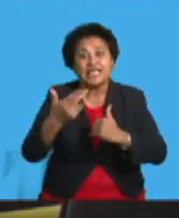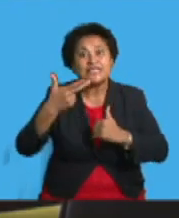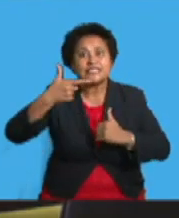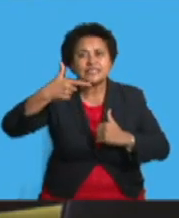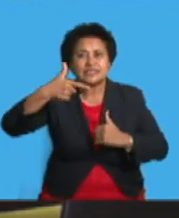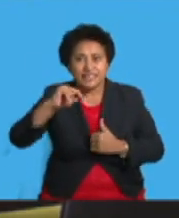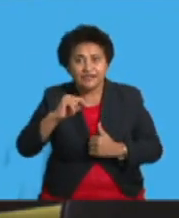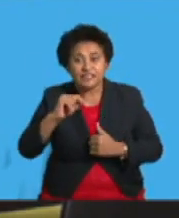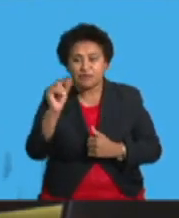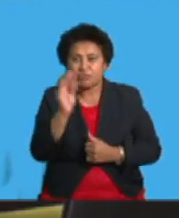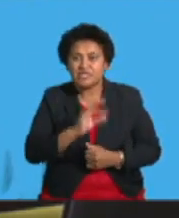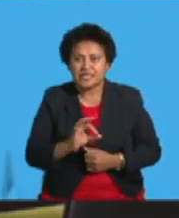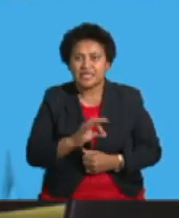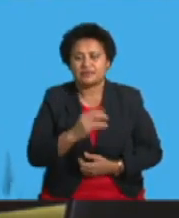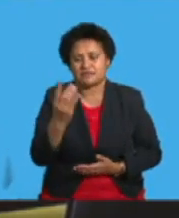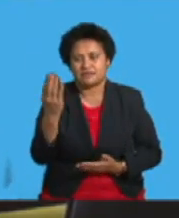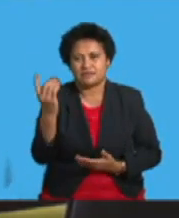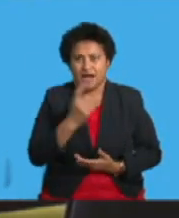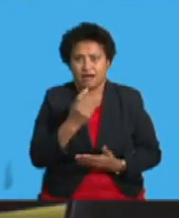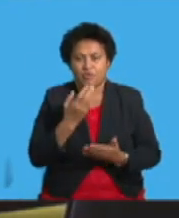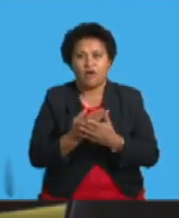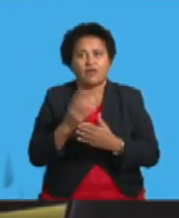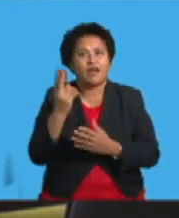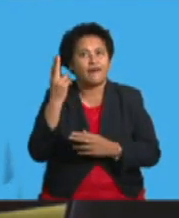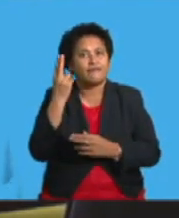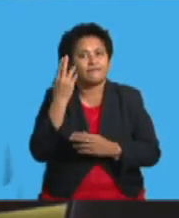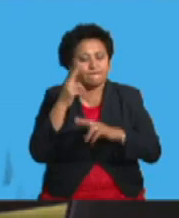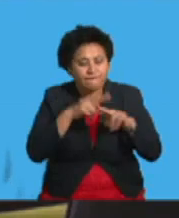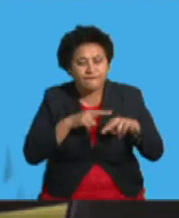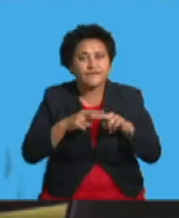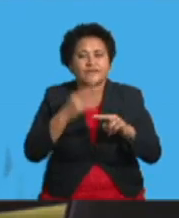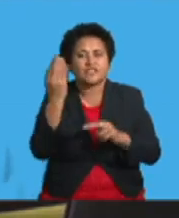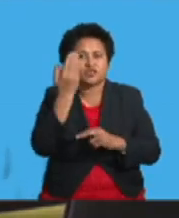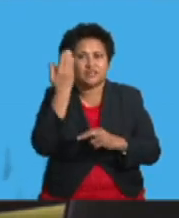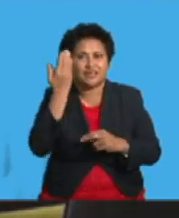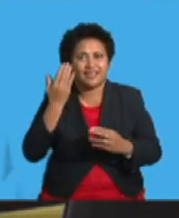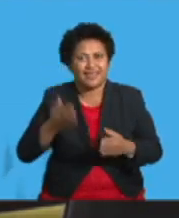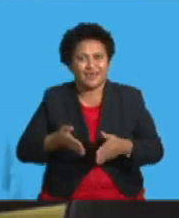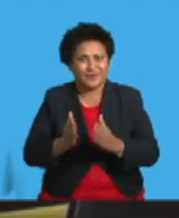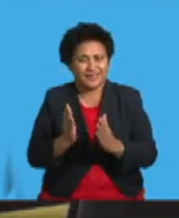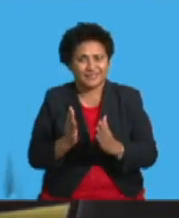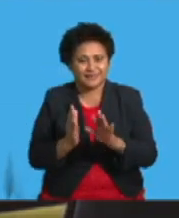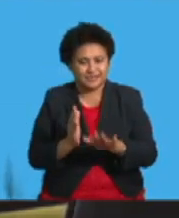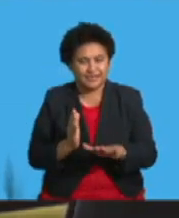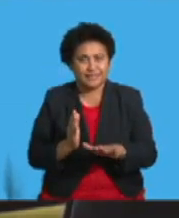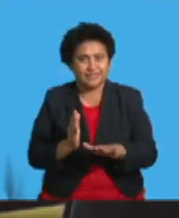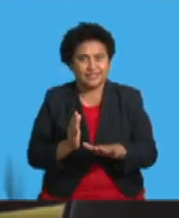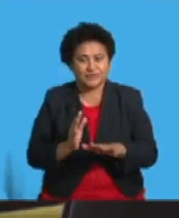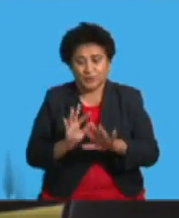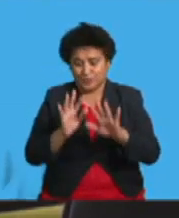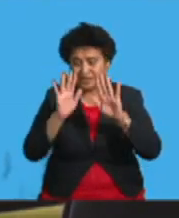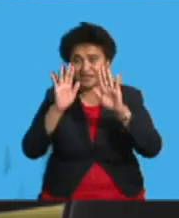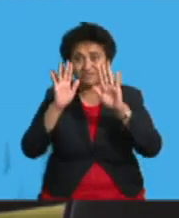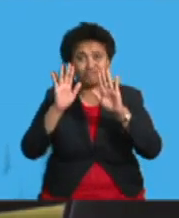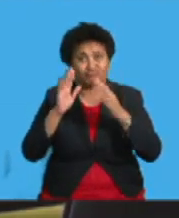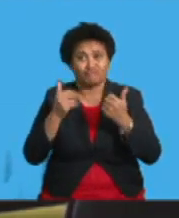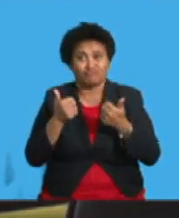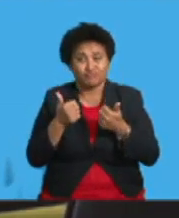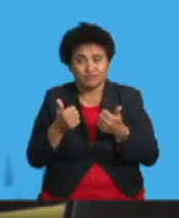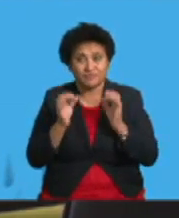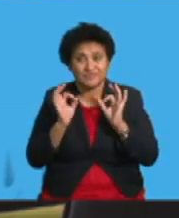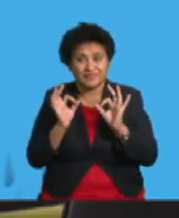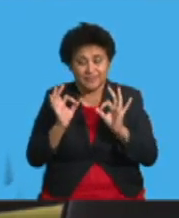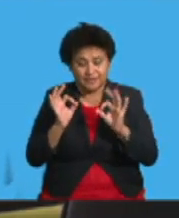Airways. So, Mr. Speaker, sir, there is absolutely wonderful synergy between